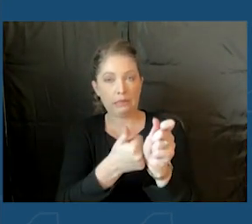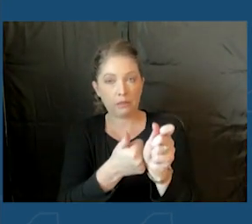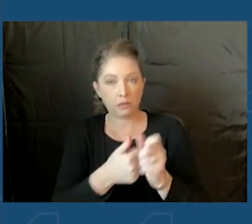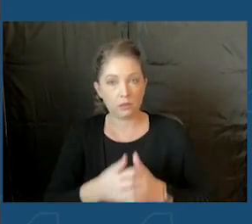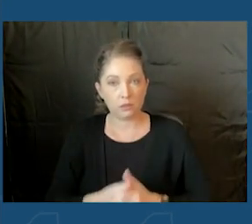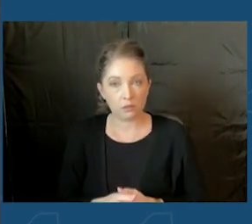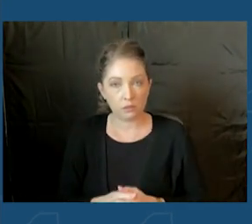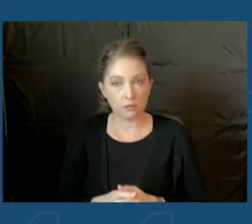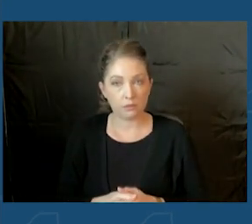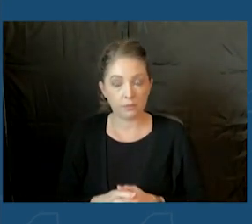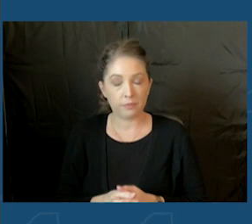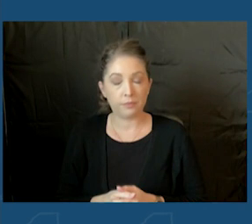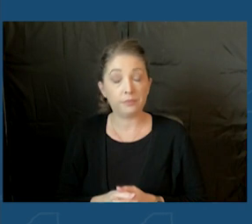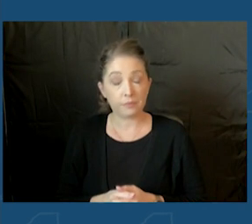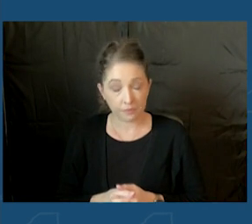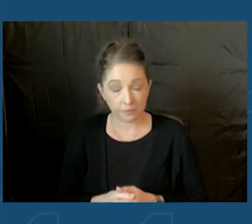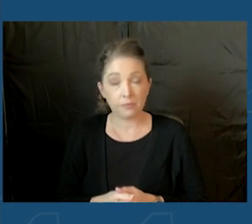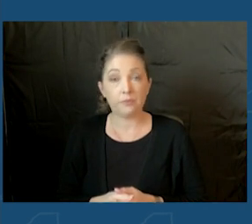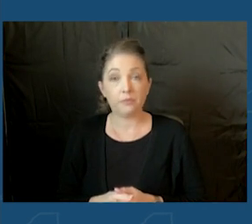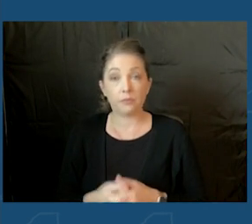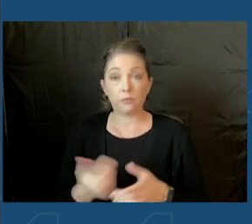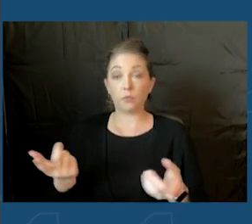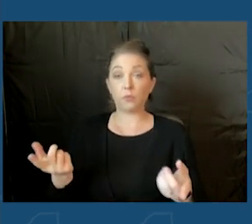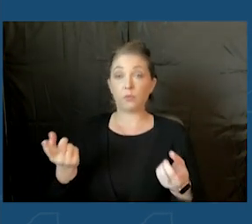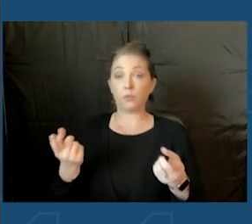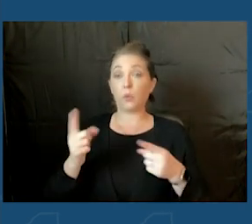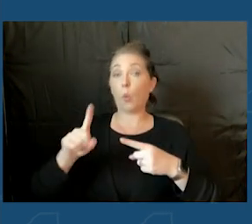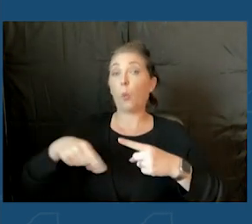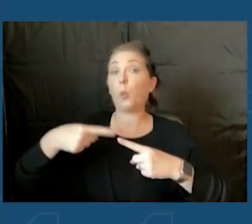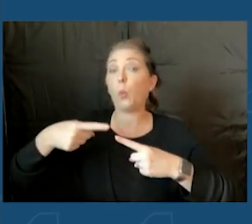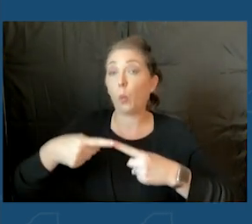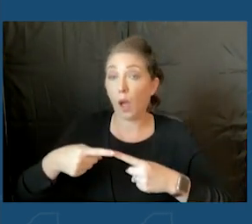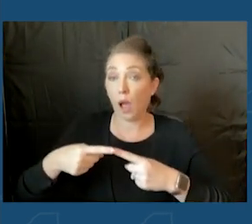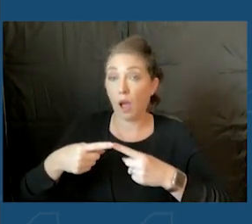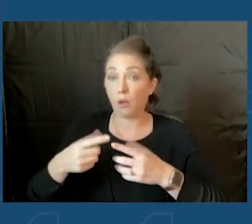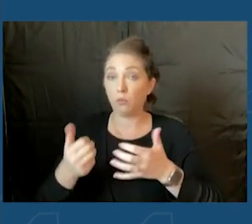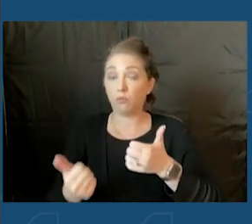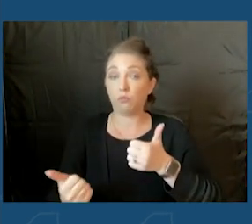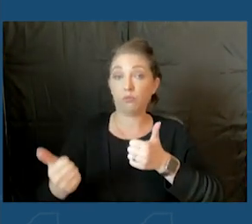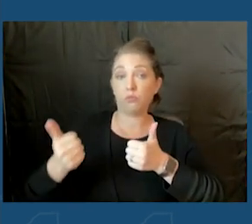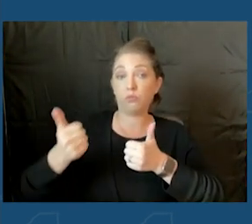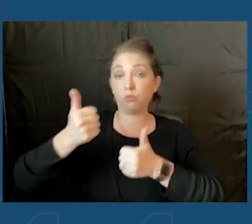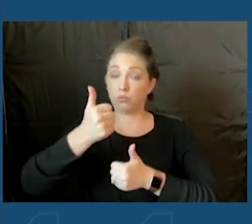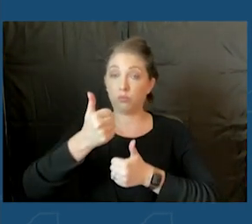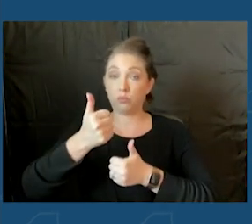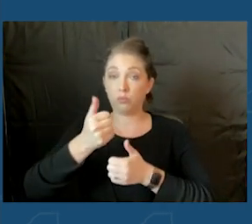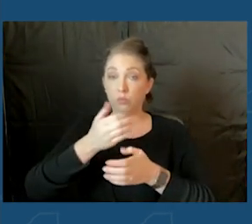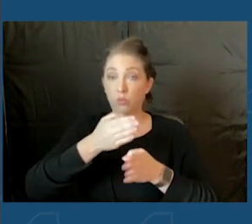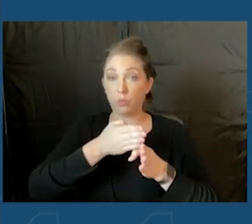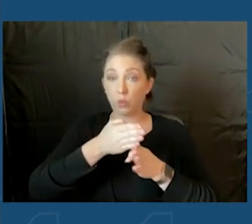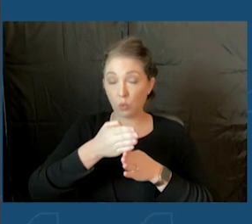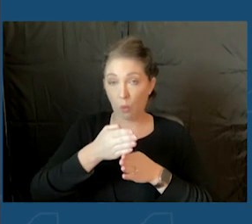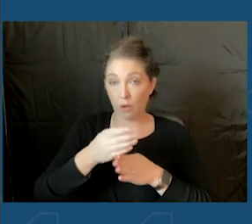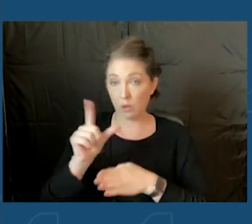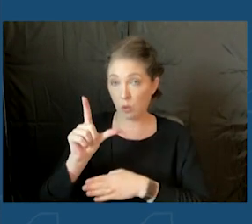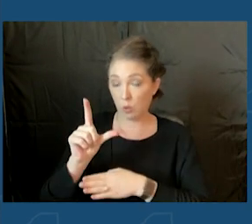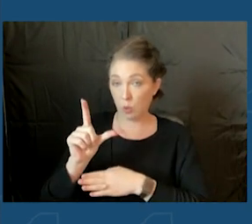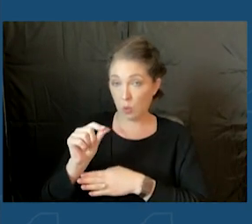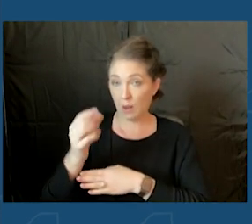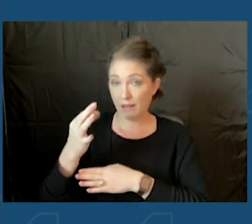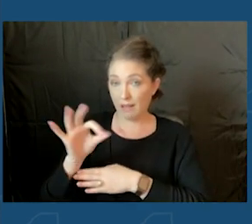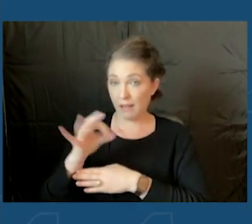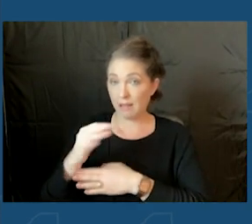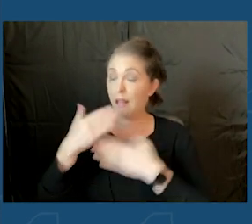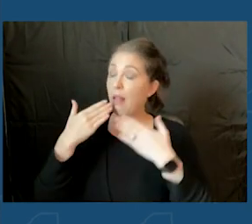And when we got to the majority in 2019, one of the first things we did, thank you to my incredible